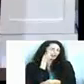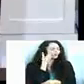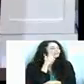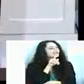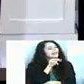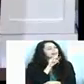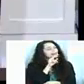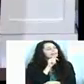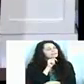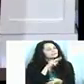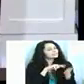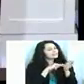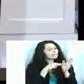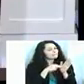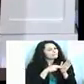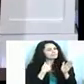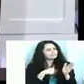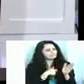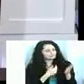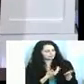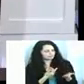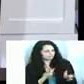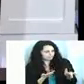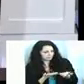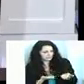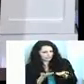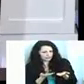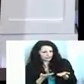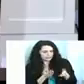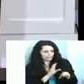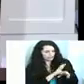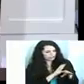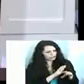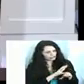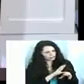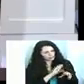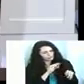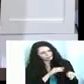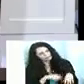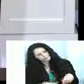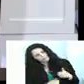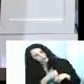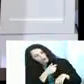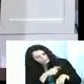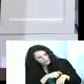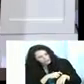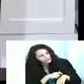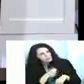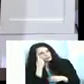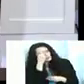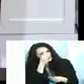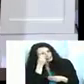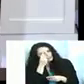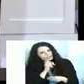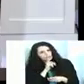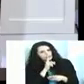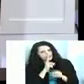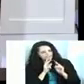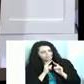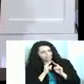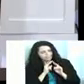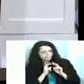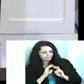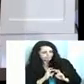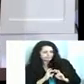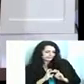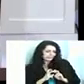for us as a church. And Lent usually is a time of inward reflection, a time of our own deepening of our spirituality.